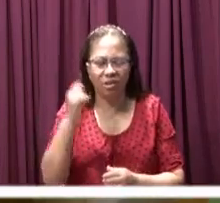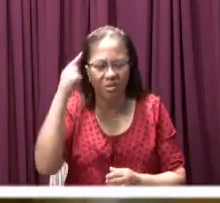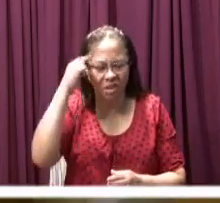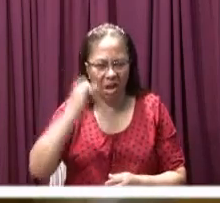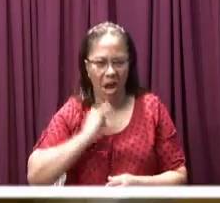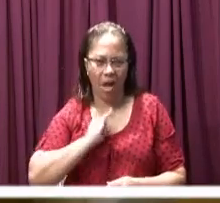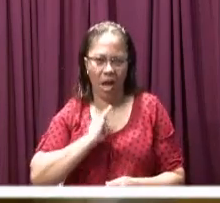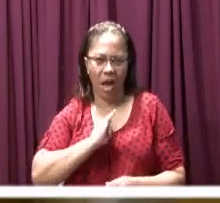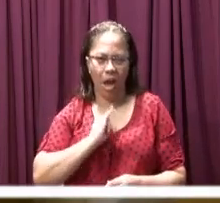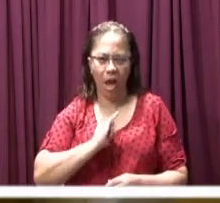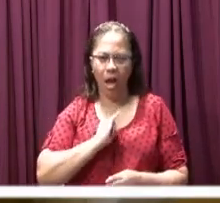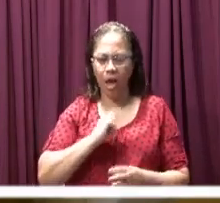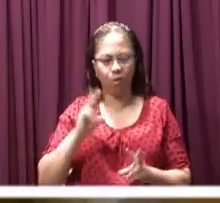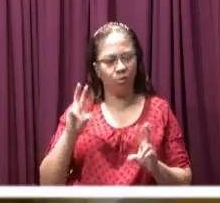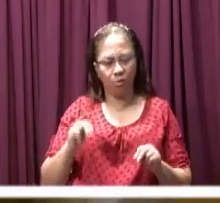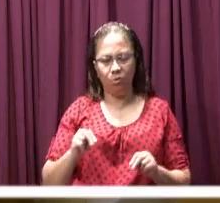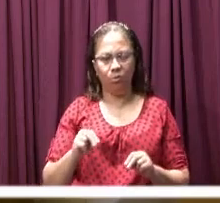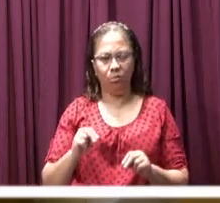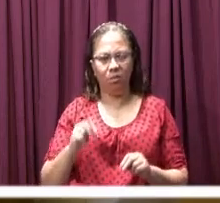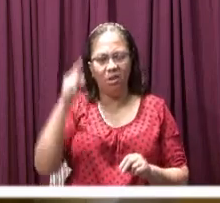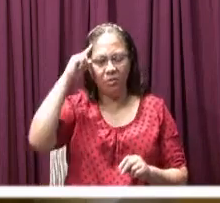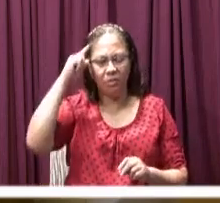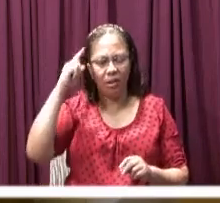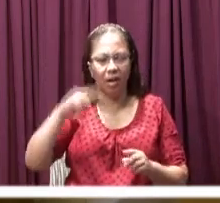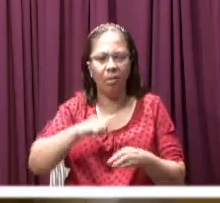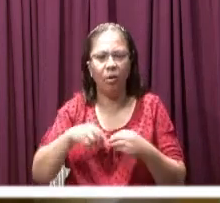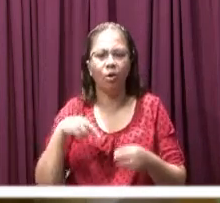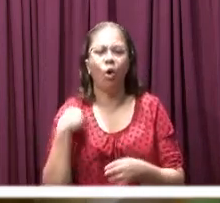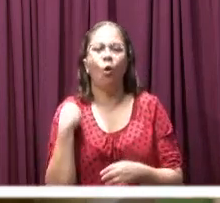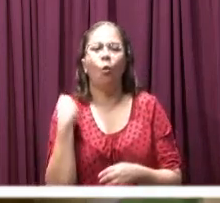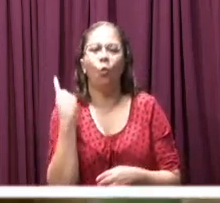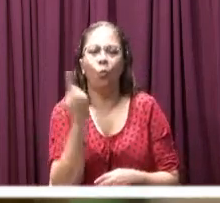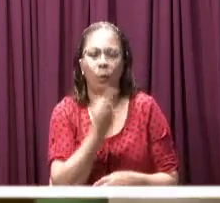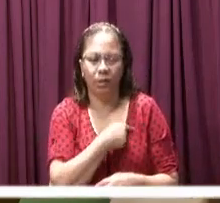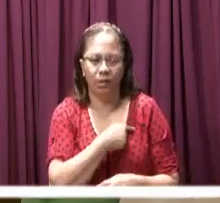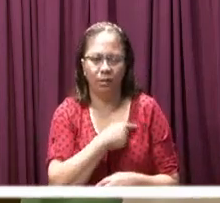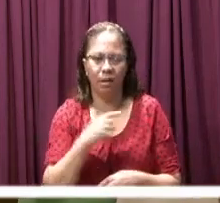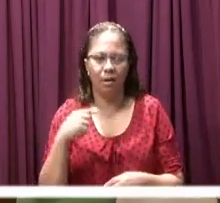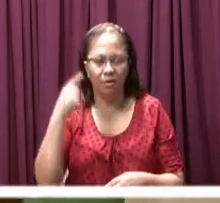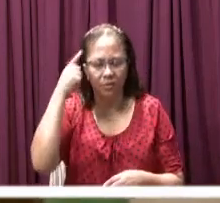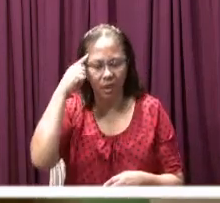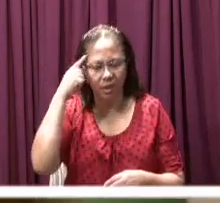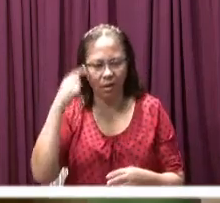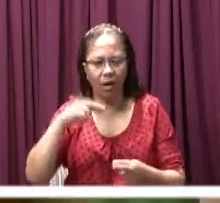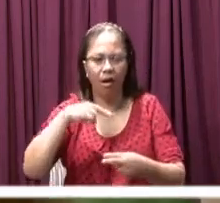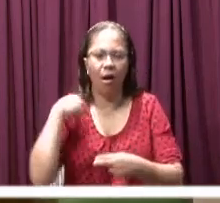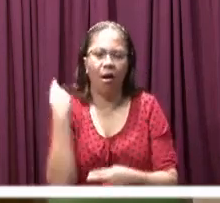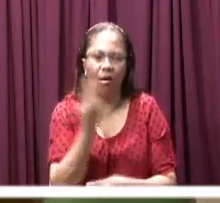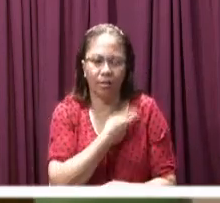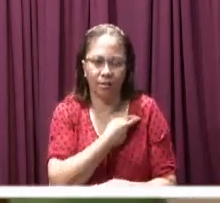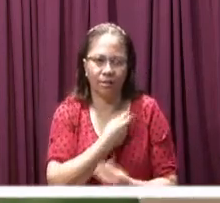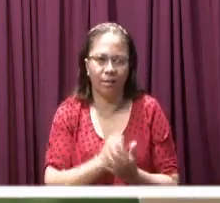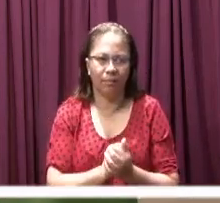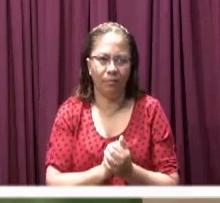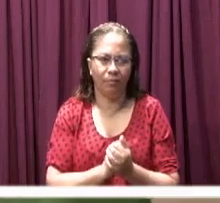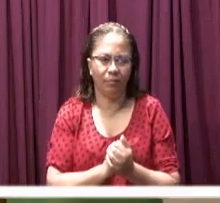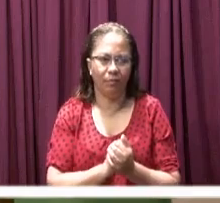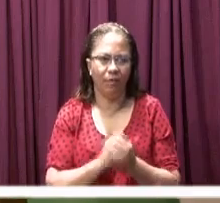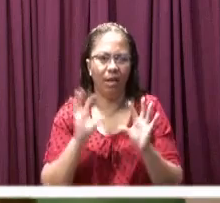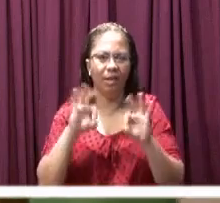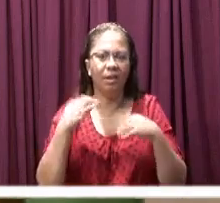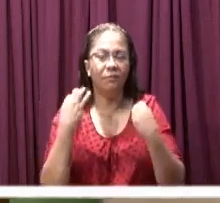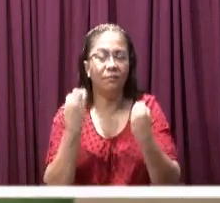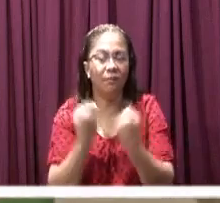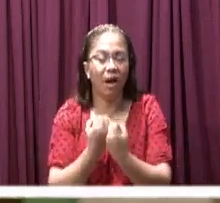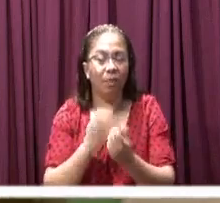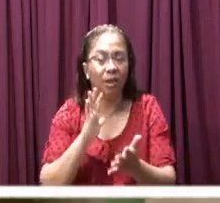I, and no sense of a we, and no sense of a you. The family is a school of life and love because that's